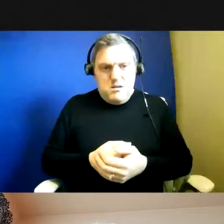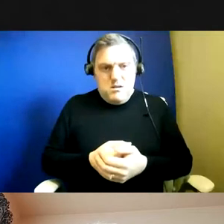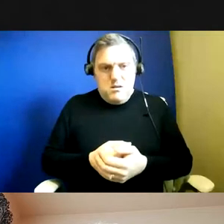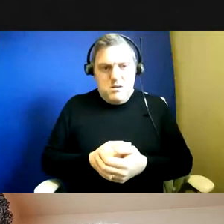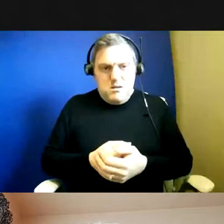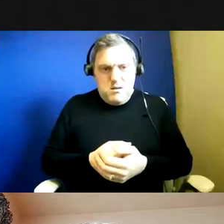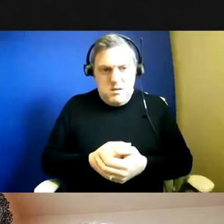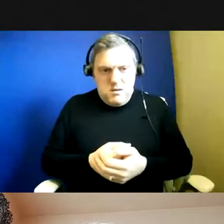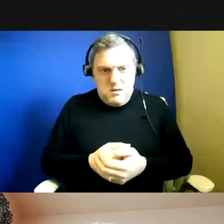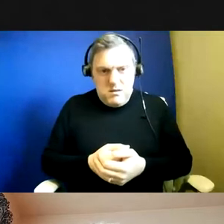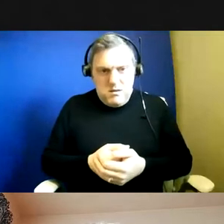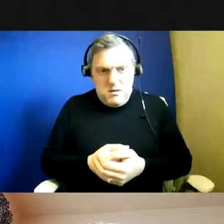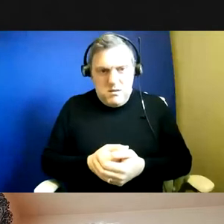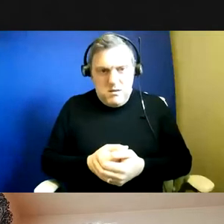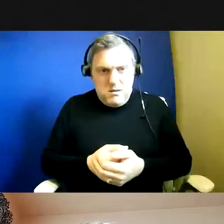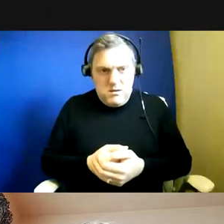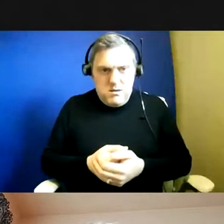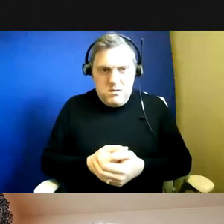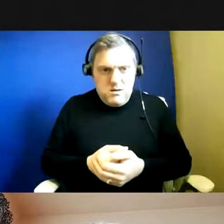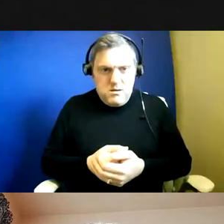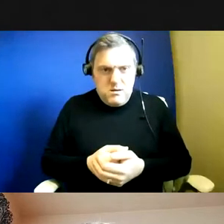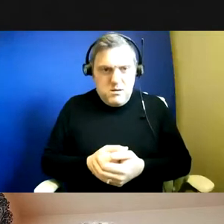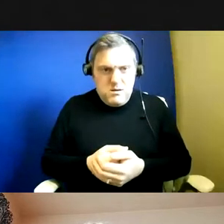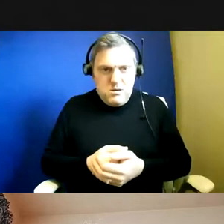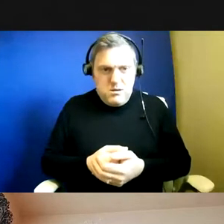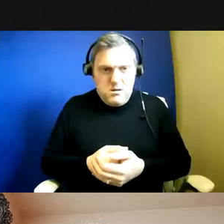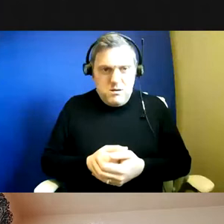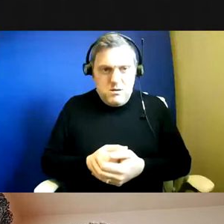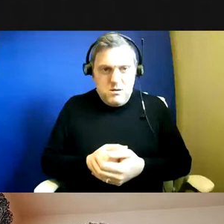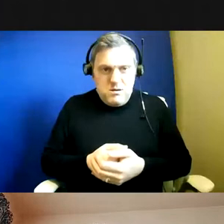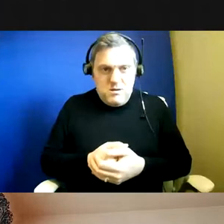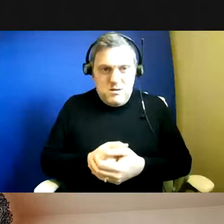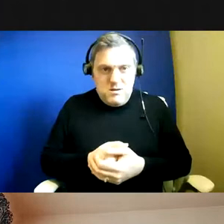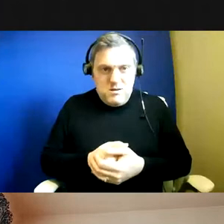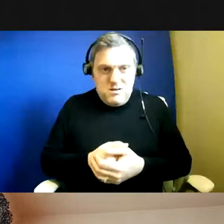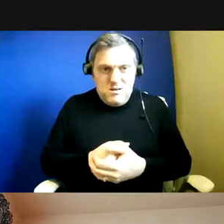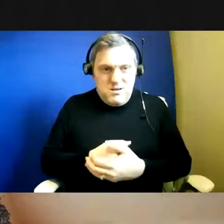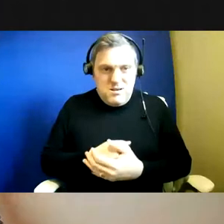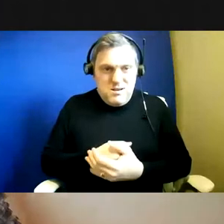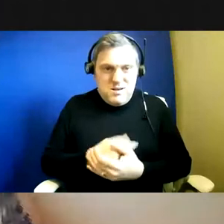I would say, did you have your hand up, Chris? Oh, I was just trying to do a subtle wave.